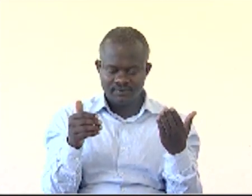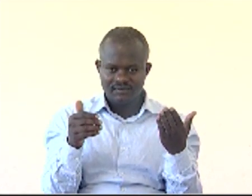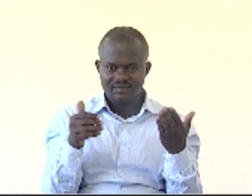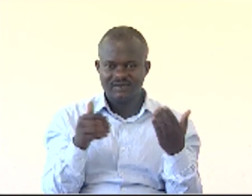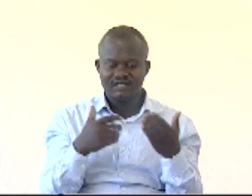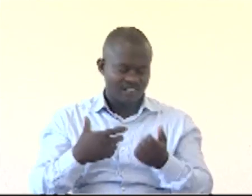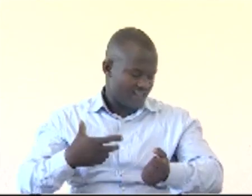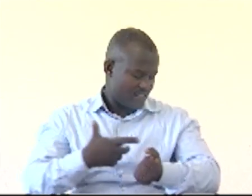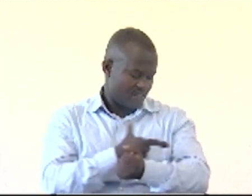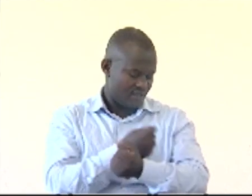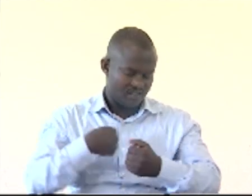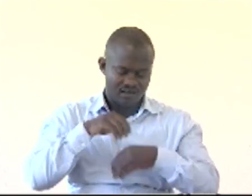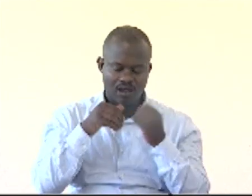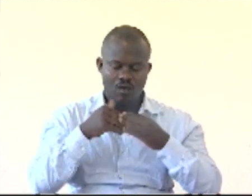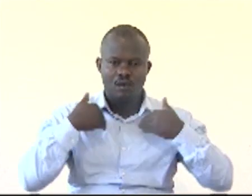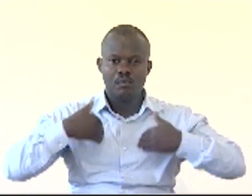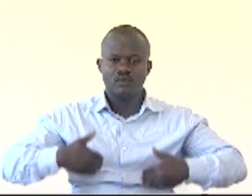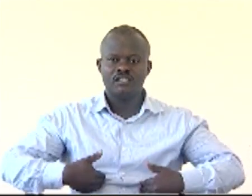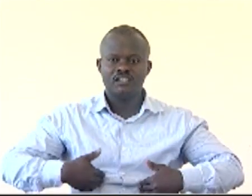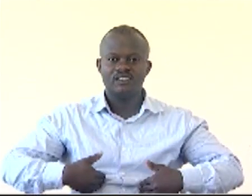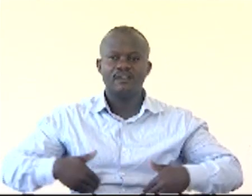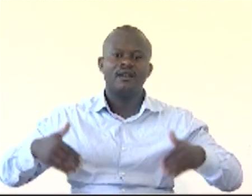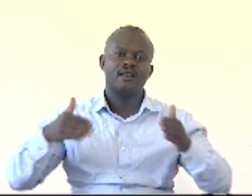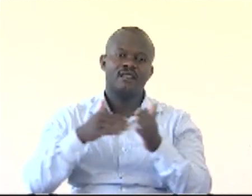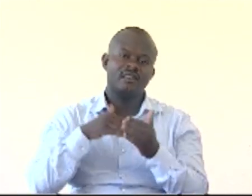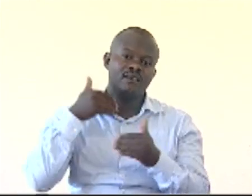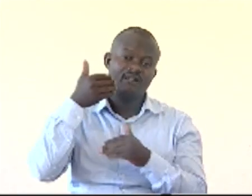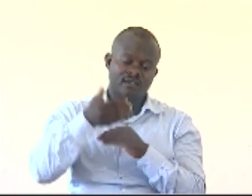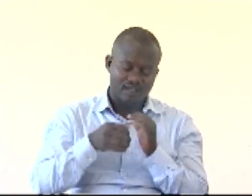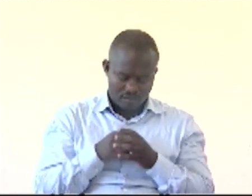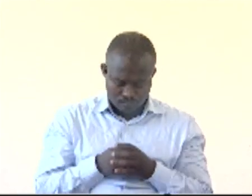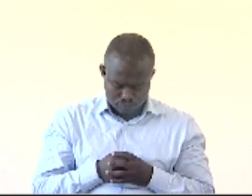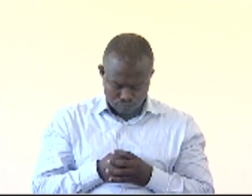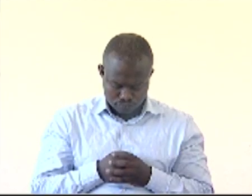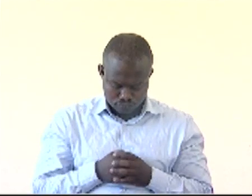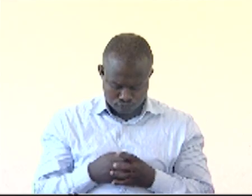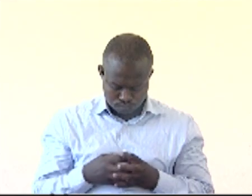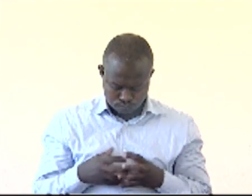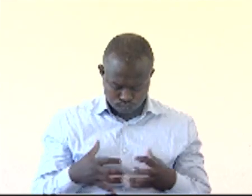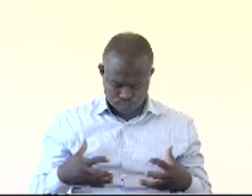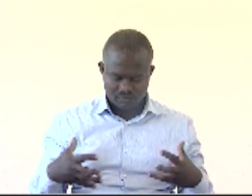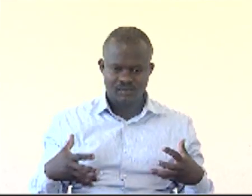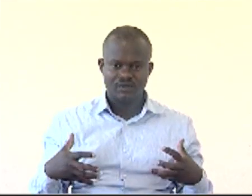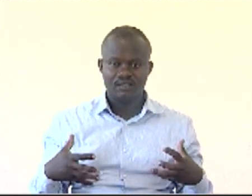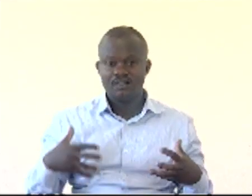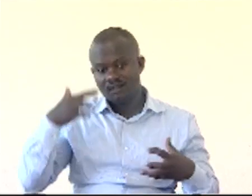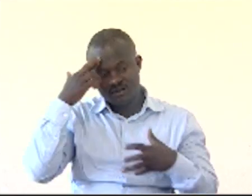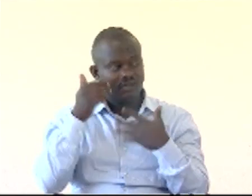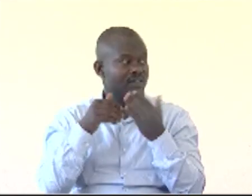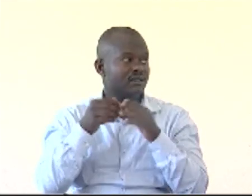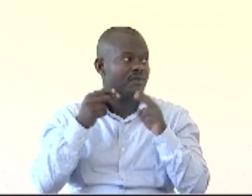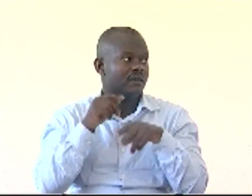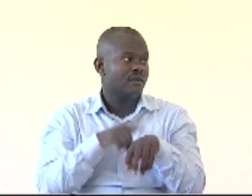injected in our body, and then they reproduce and grow. Remember, this happens